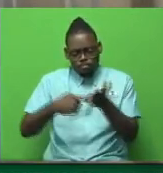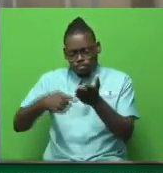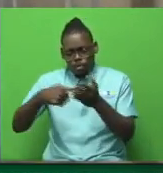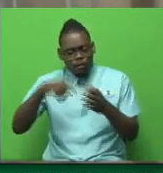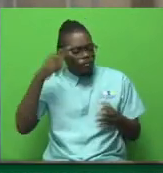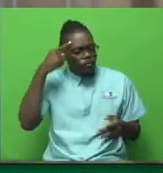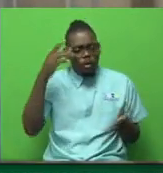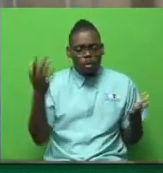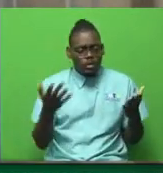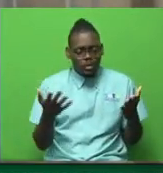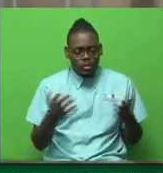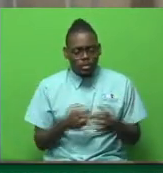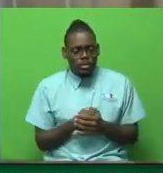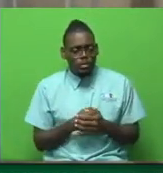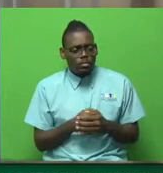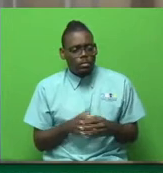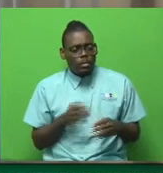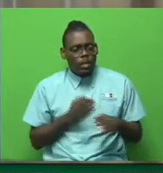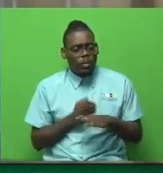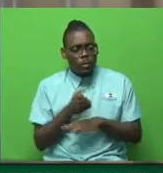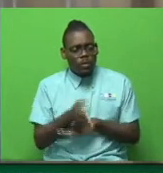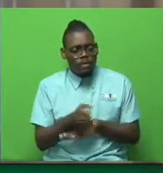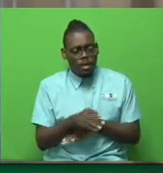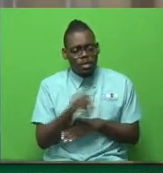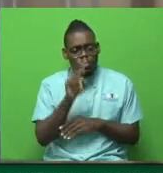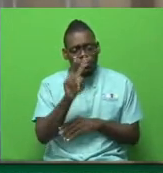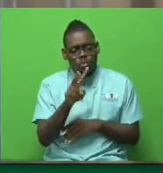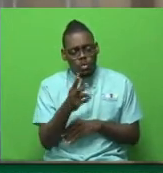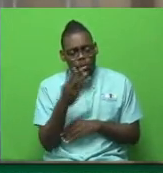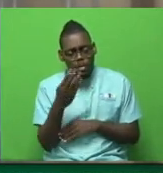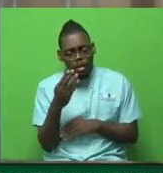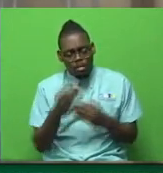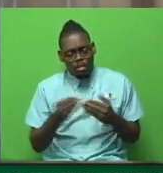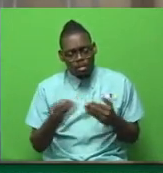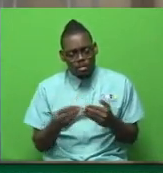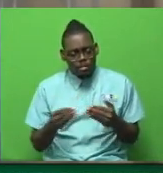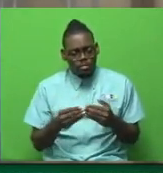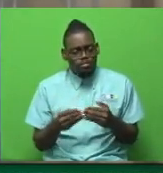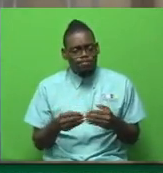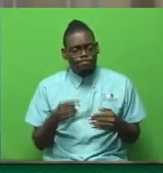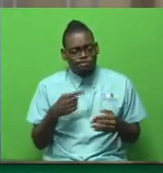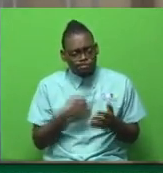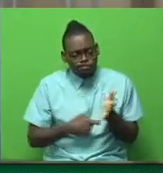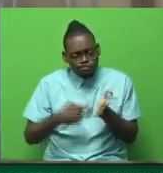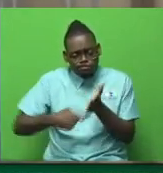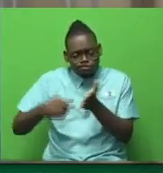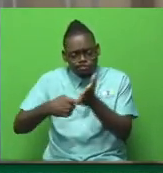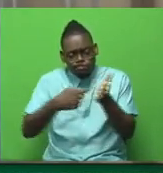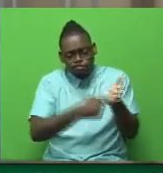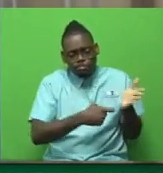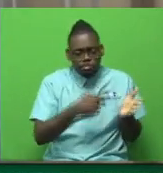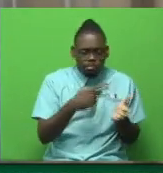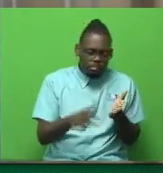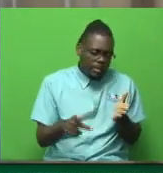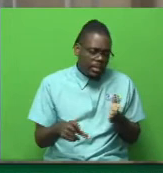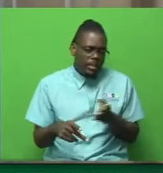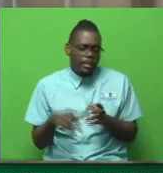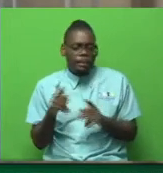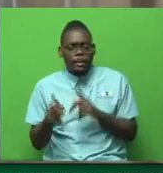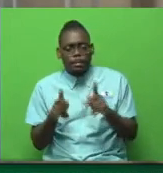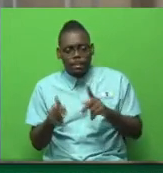capped the fuel subsidy at 1 billion meaning that tax paying citizens must now dip into their own Pockets to pay